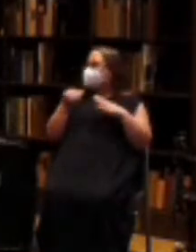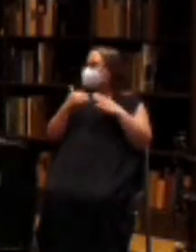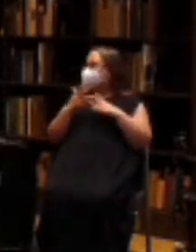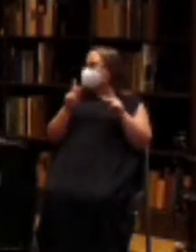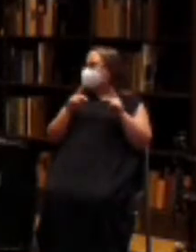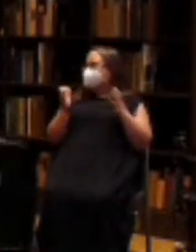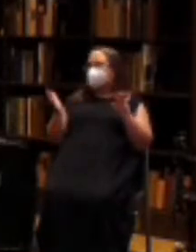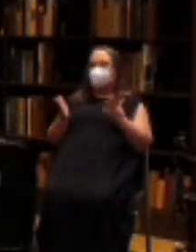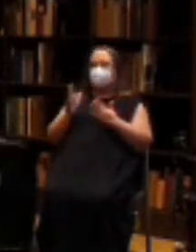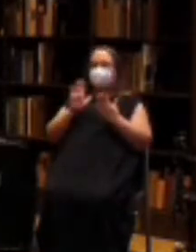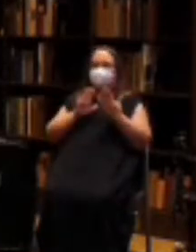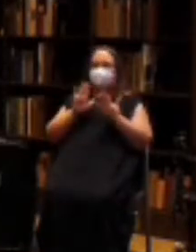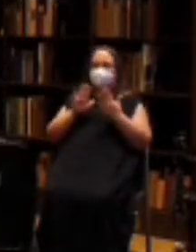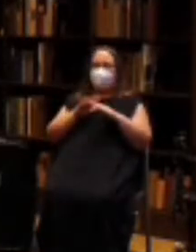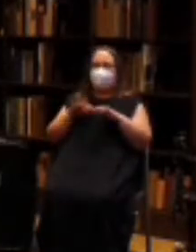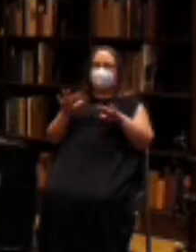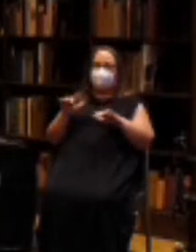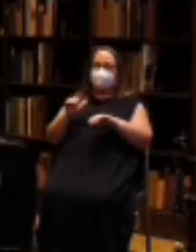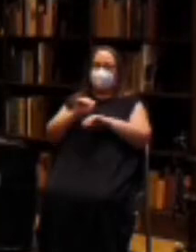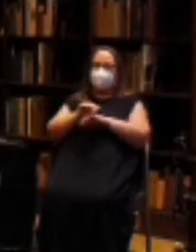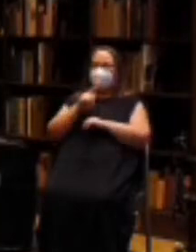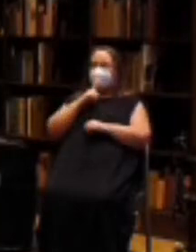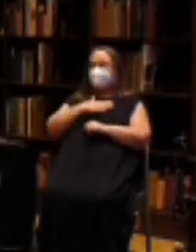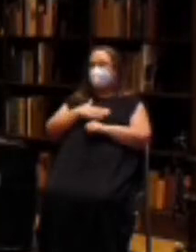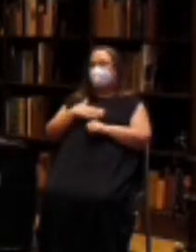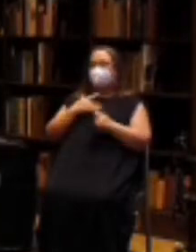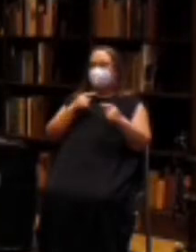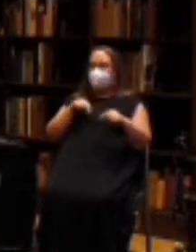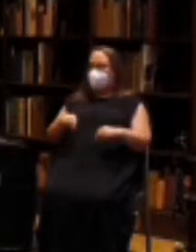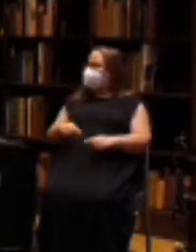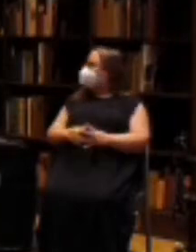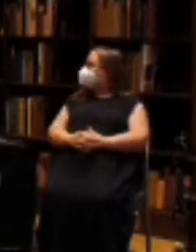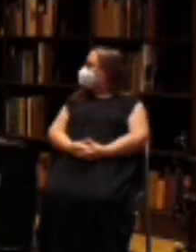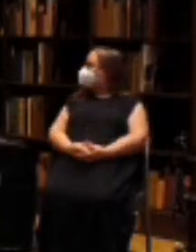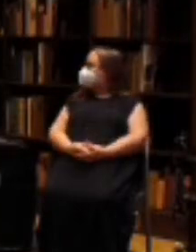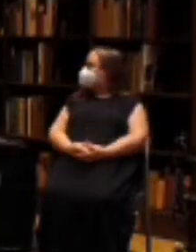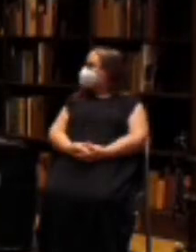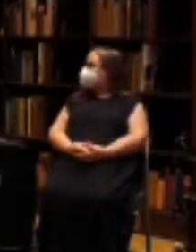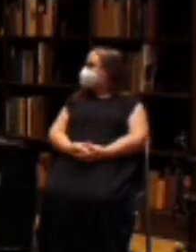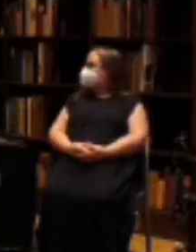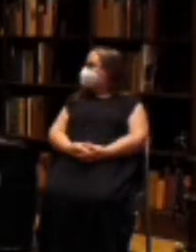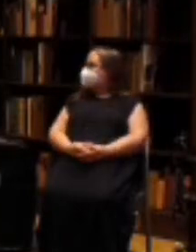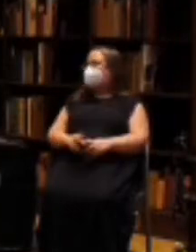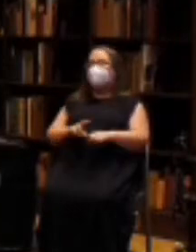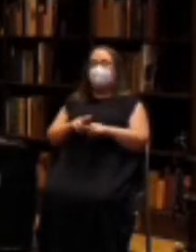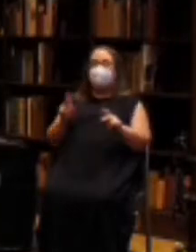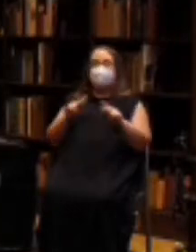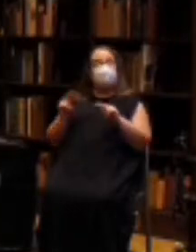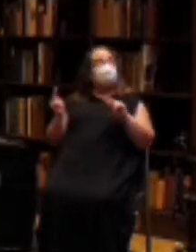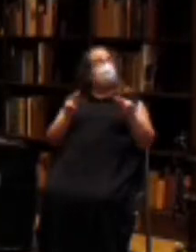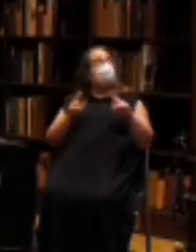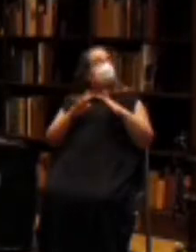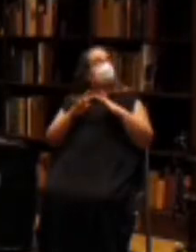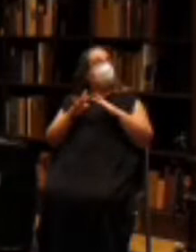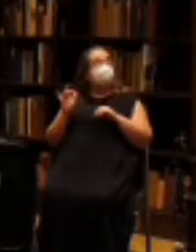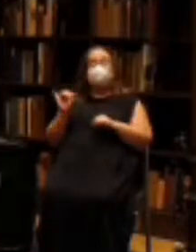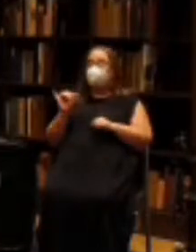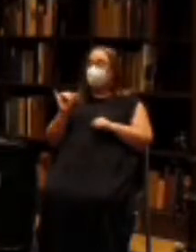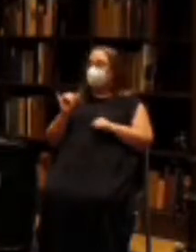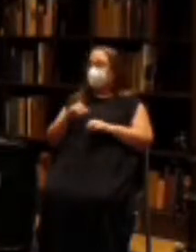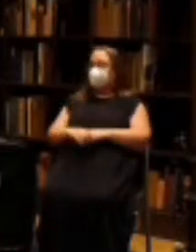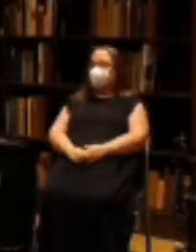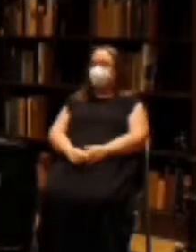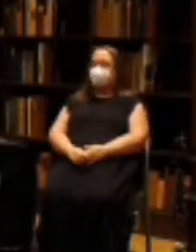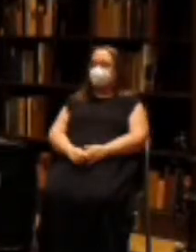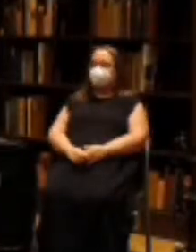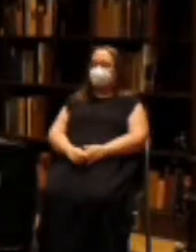the folks here in person on a rainy night. I really appreciate that, and of course the folks who are watching online. And I have